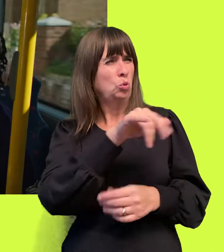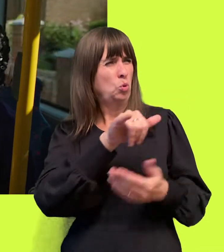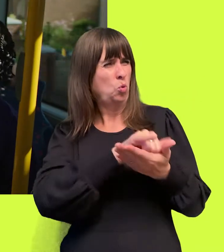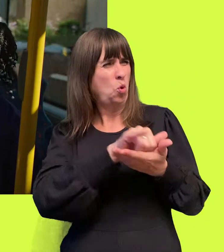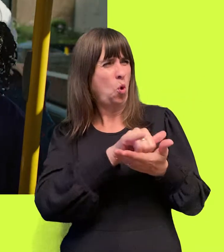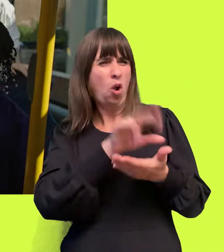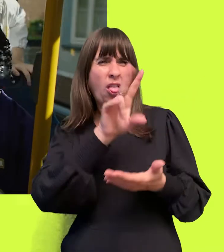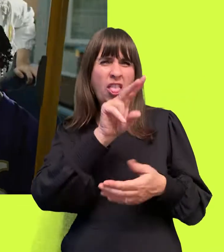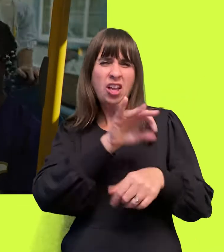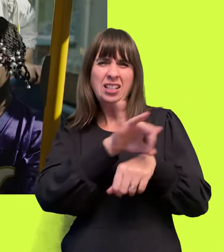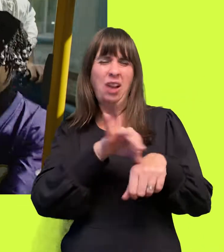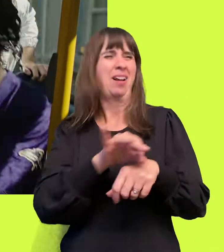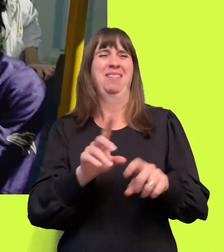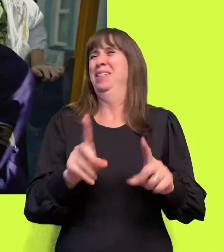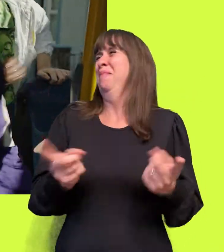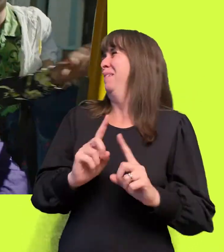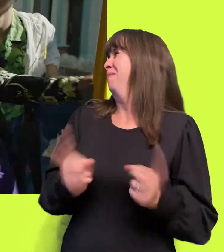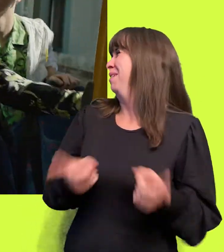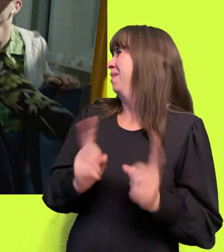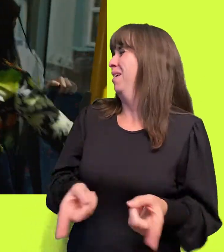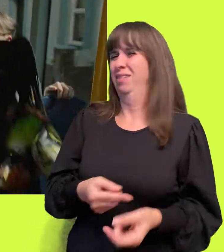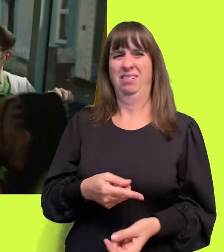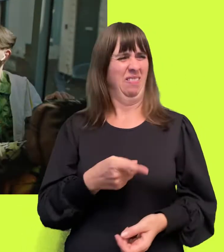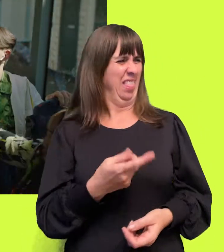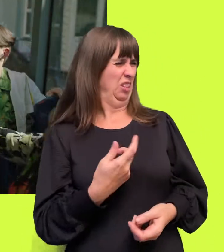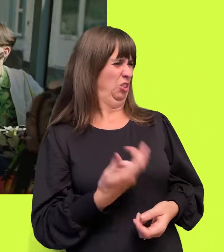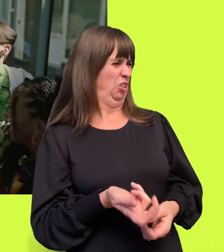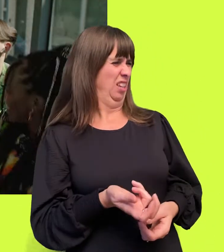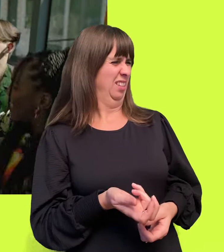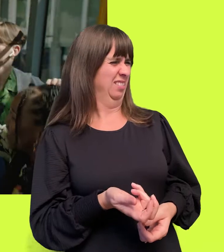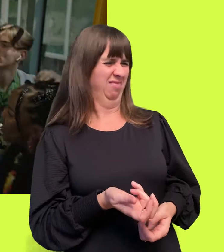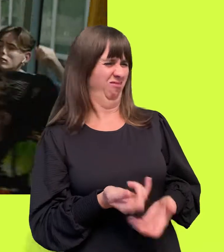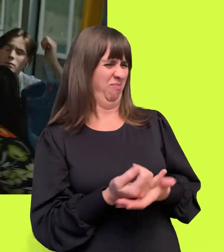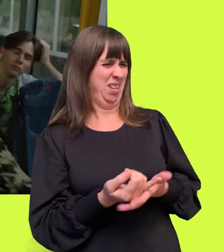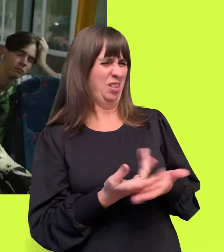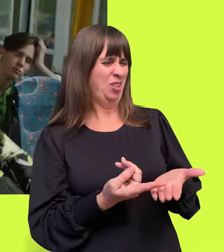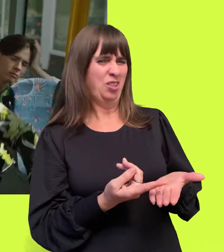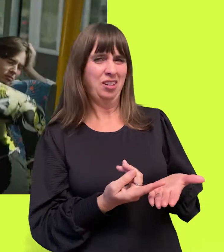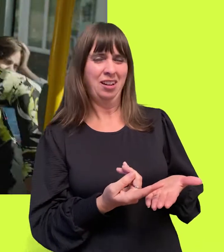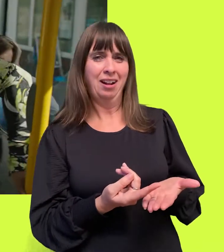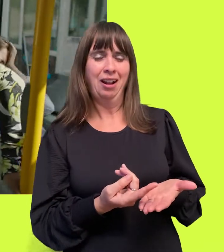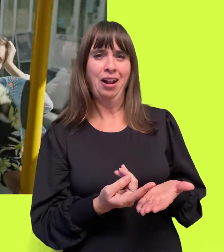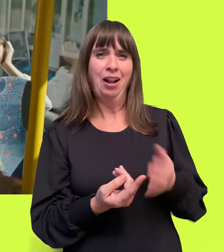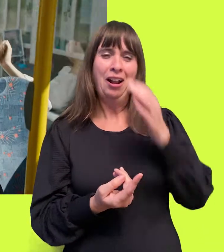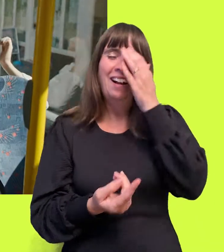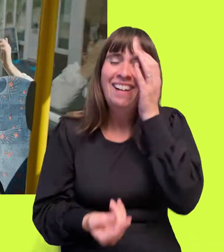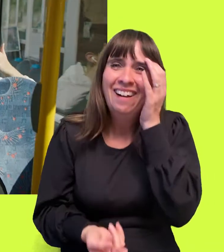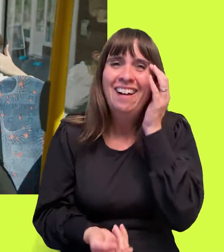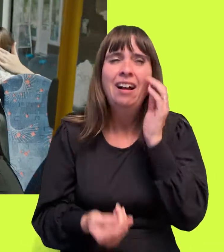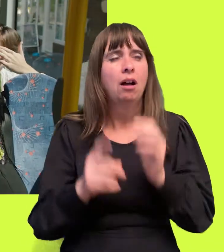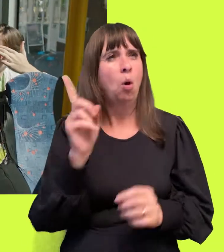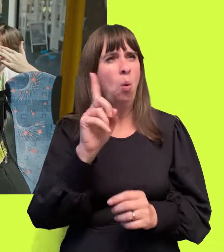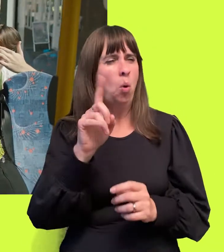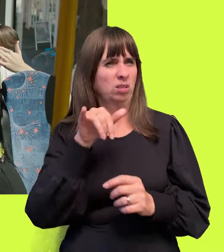30 hours? What? 30 Nah, hours? this ain't That's a bit real. shit. This ain't real. Yo, Wait. yo, look at this. Look at this. What's an